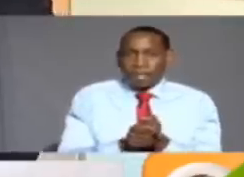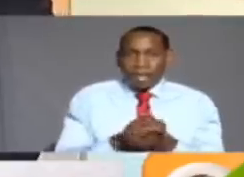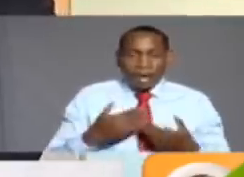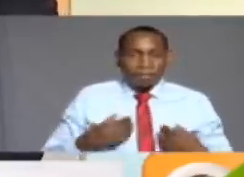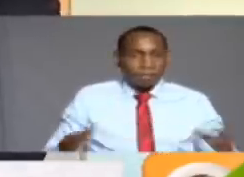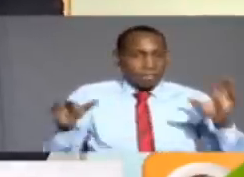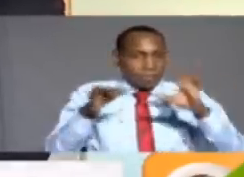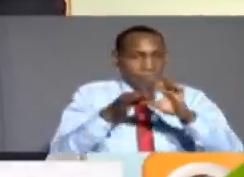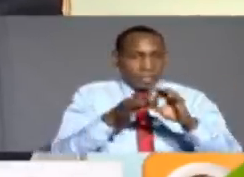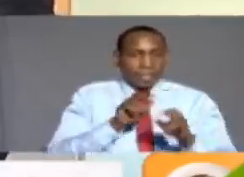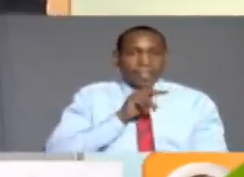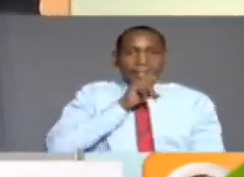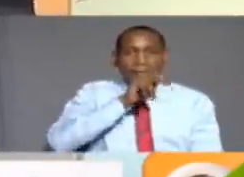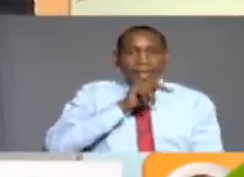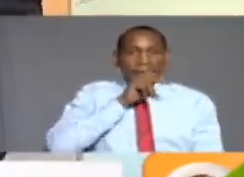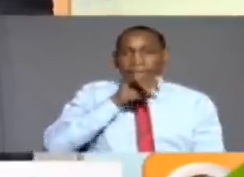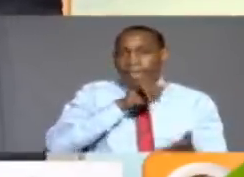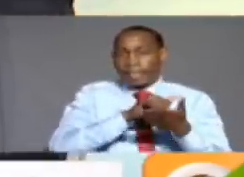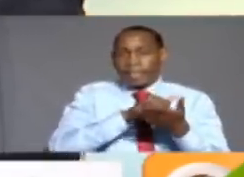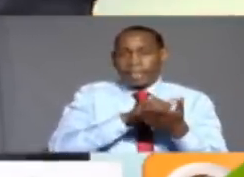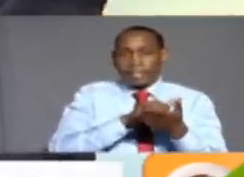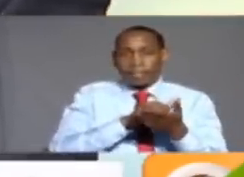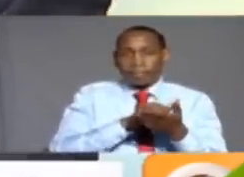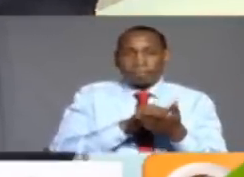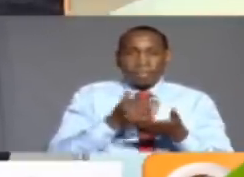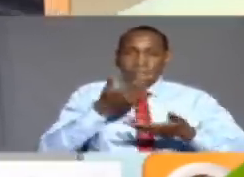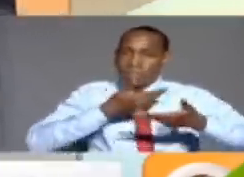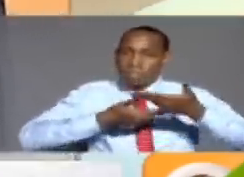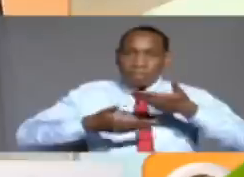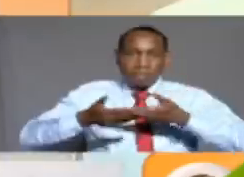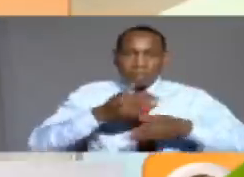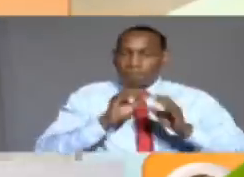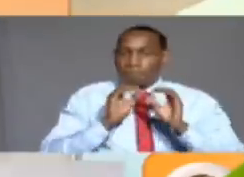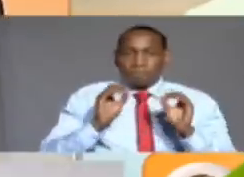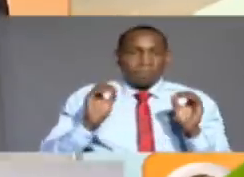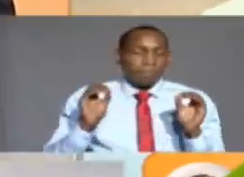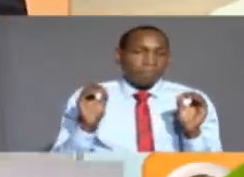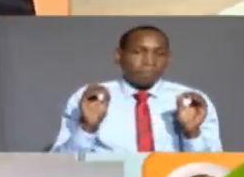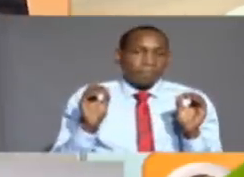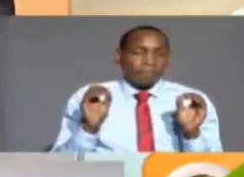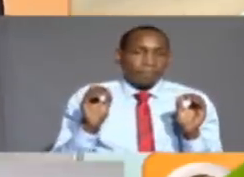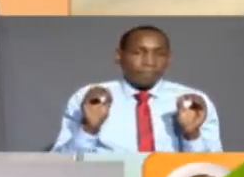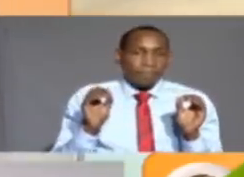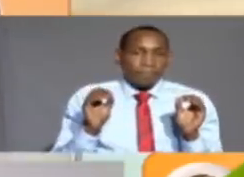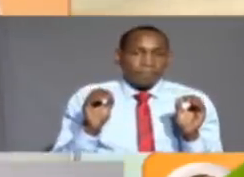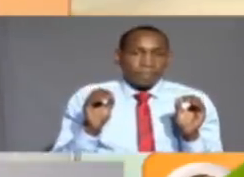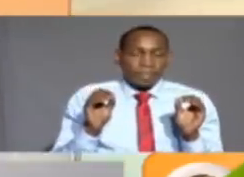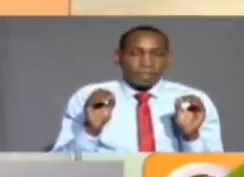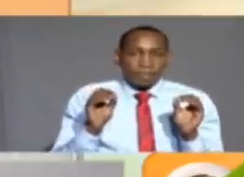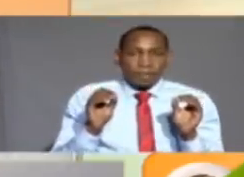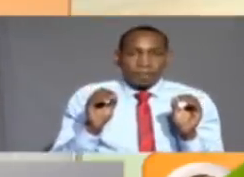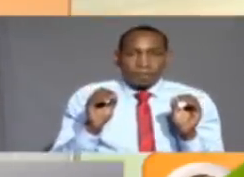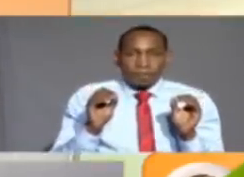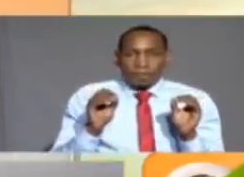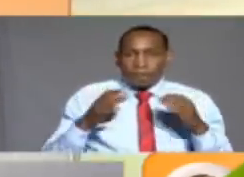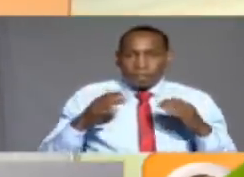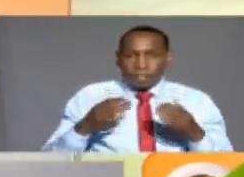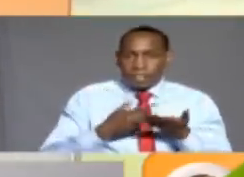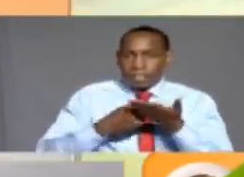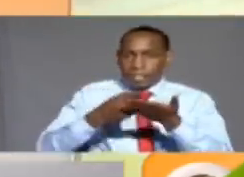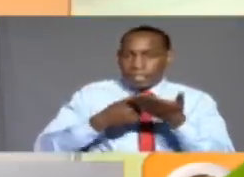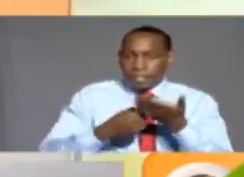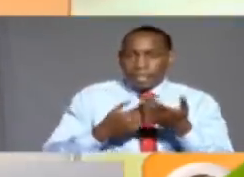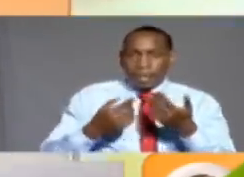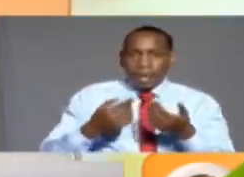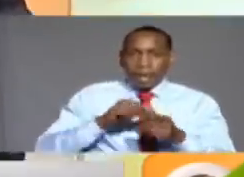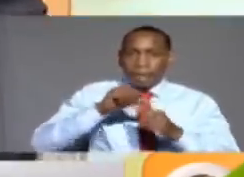making combined noise, is that we don't even listen to each other. And so now, whereas people should be talking to Moses and myself about how you have 100%